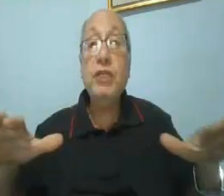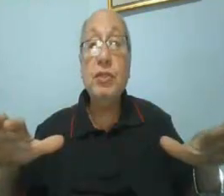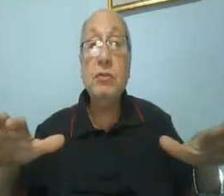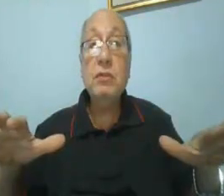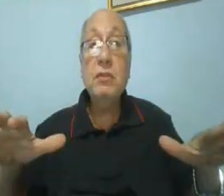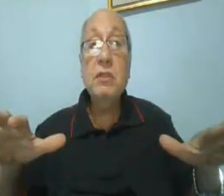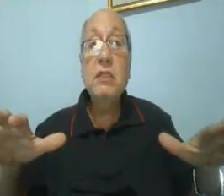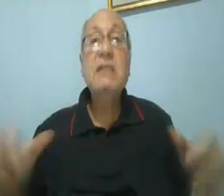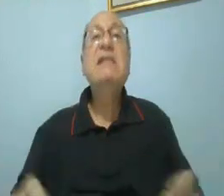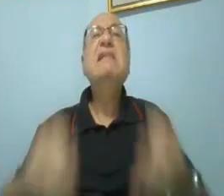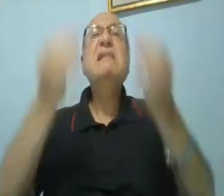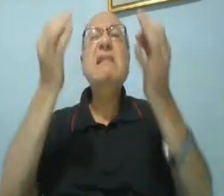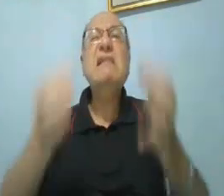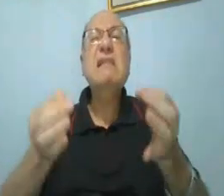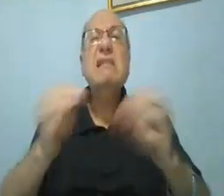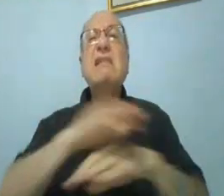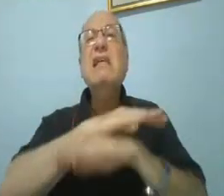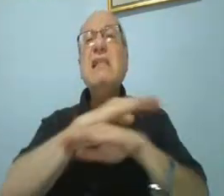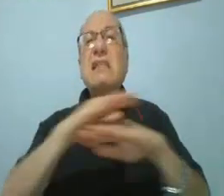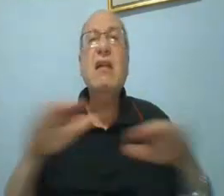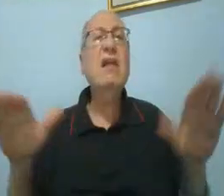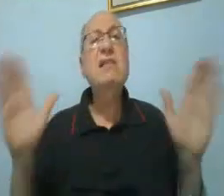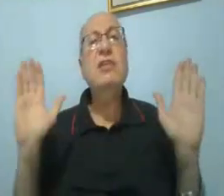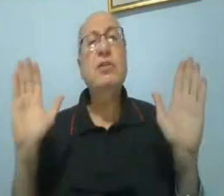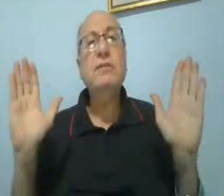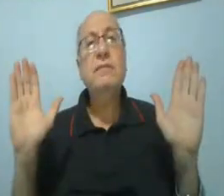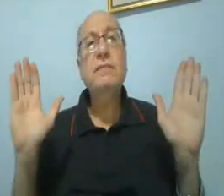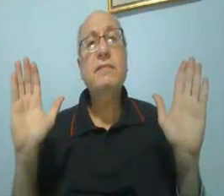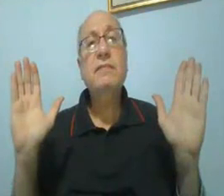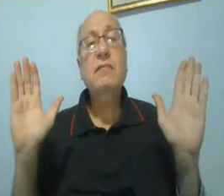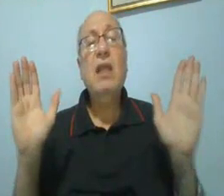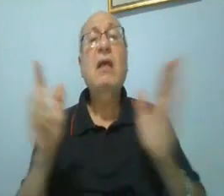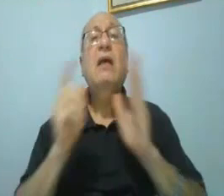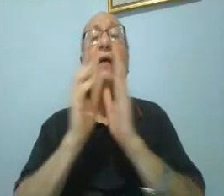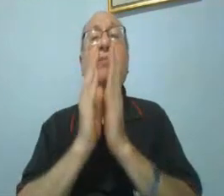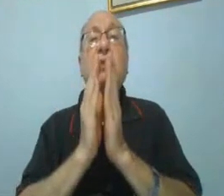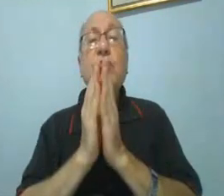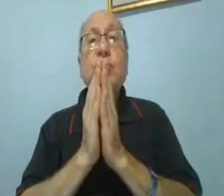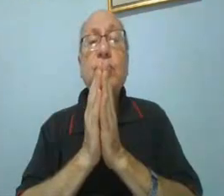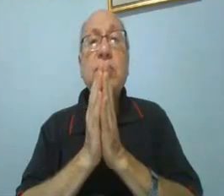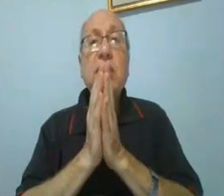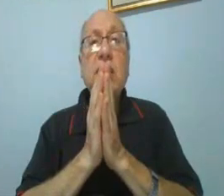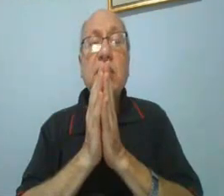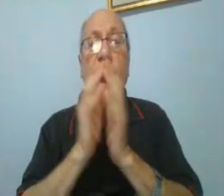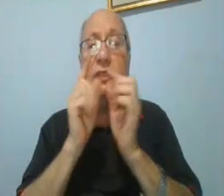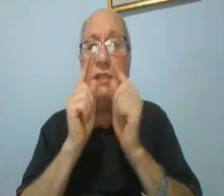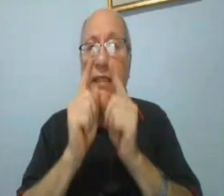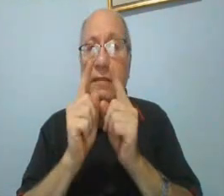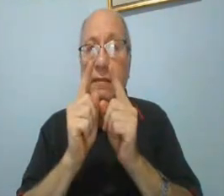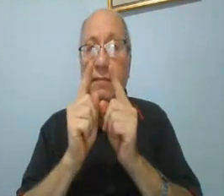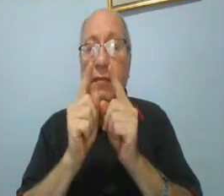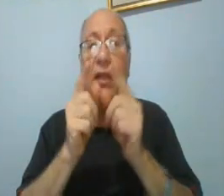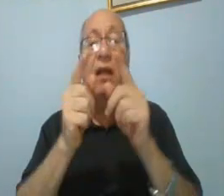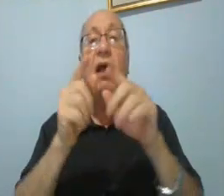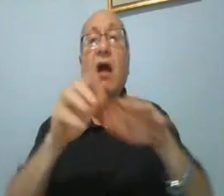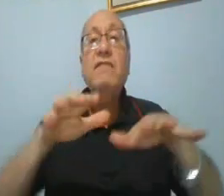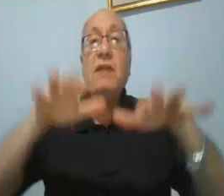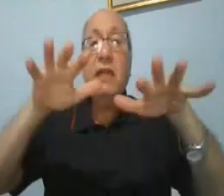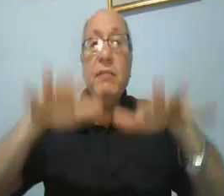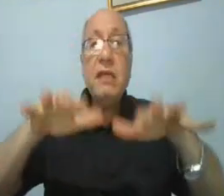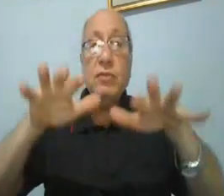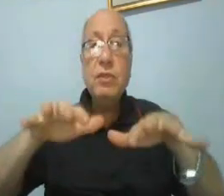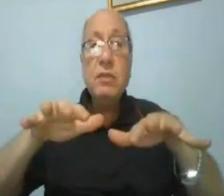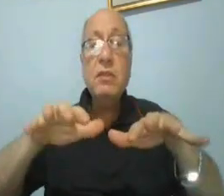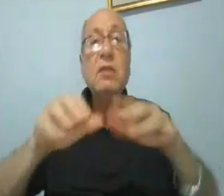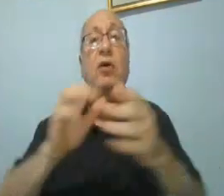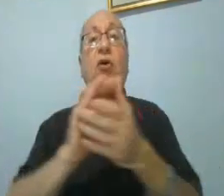long duration, this is sterilization. But we should notice that